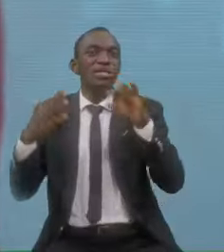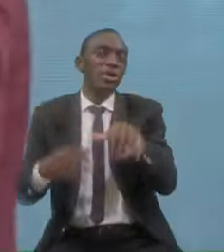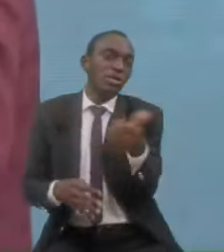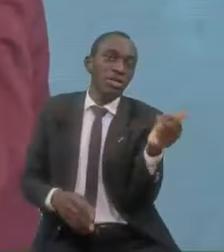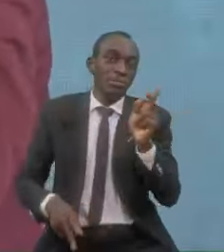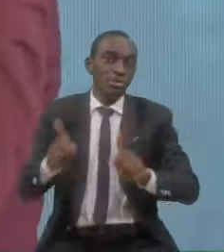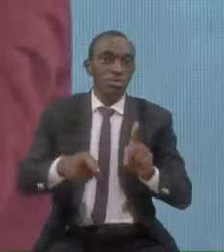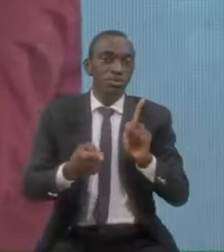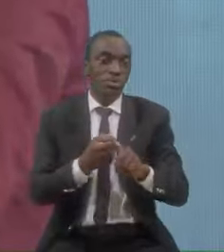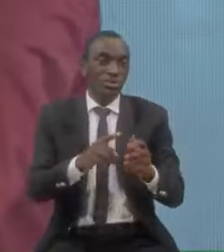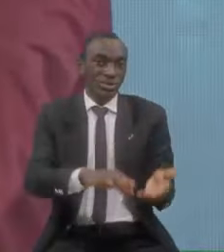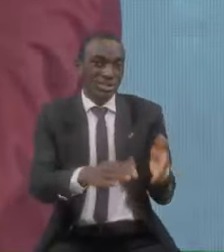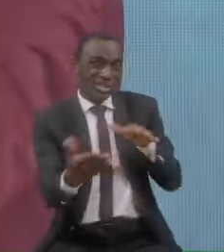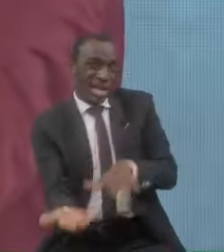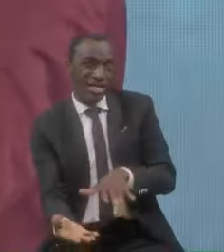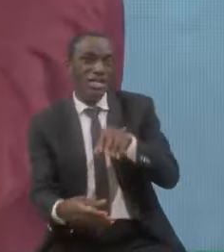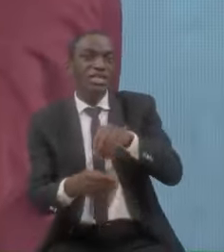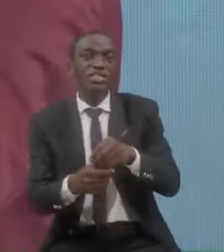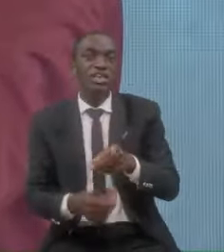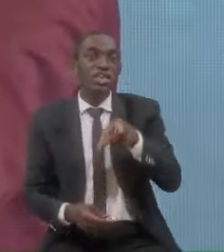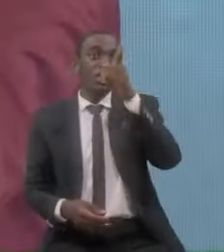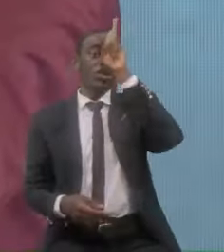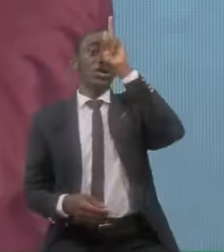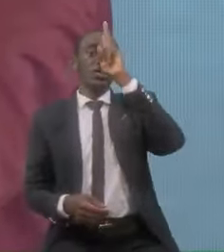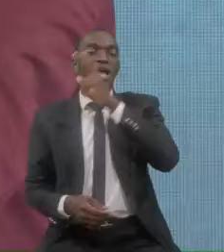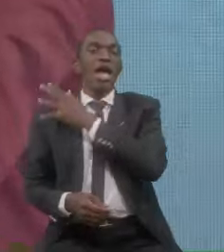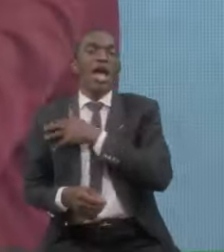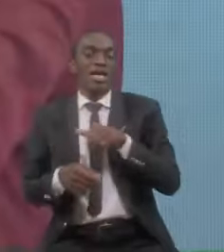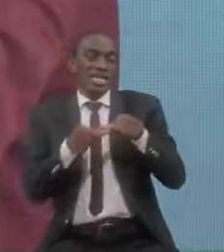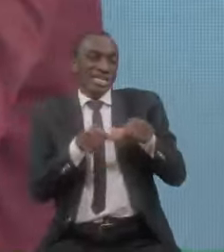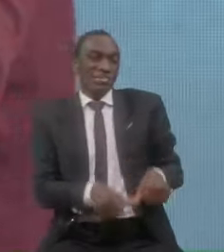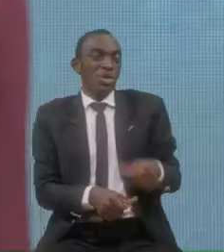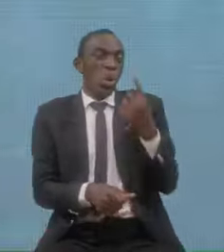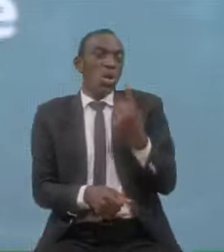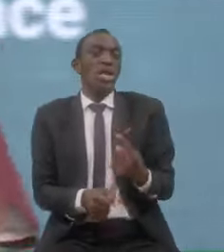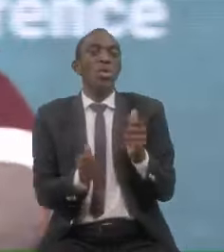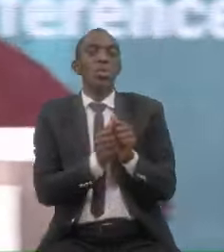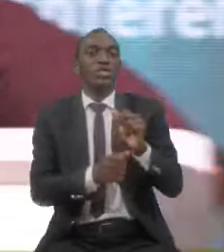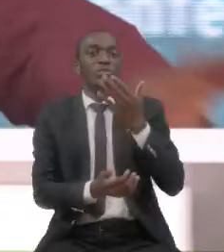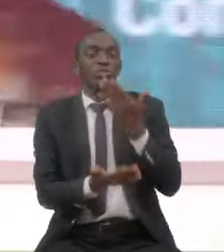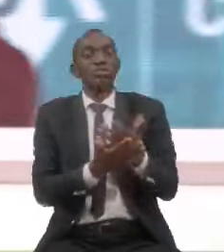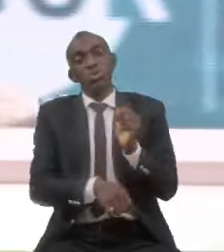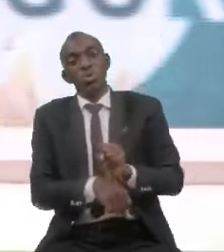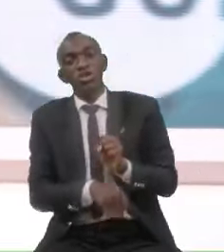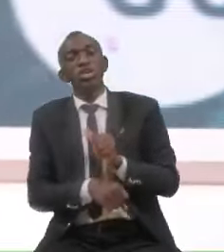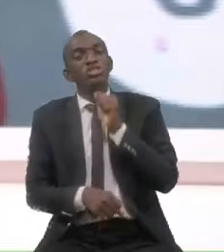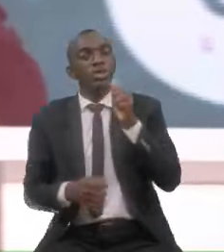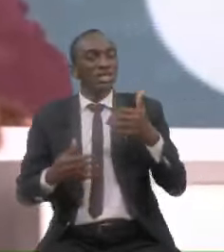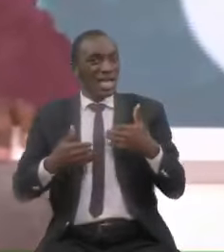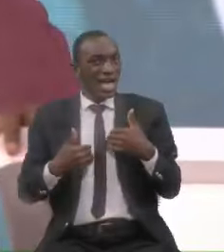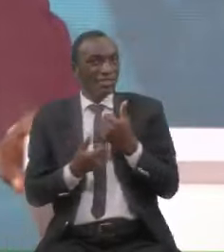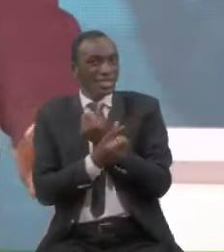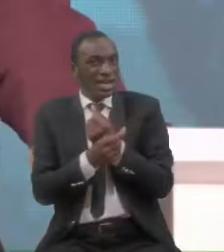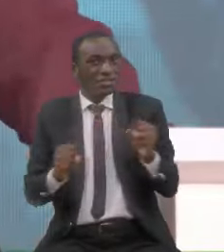perish in ignorance, remaining only with their good works, not having the salvation of the